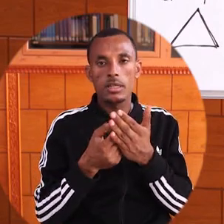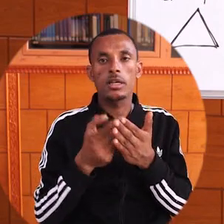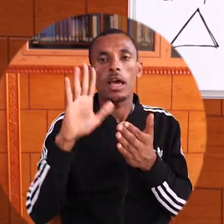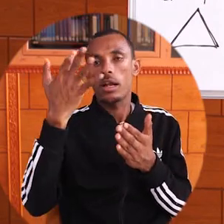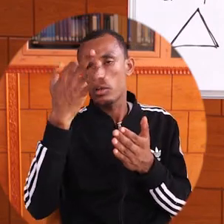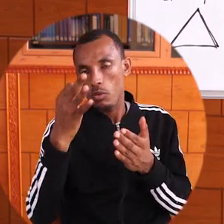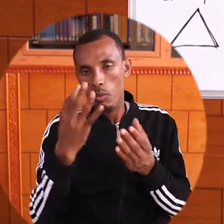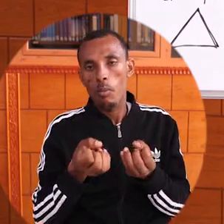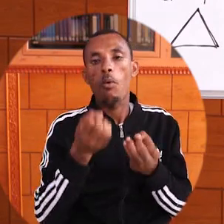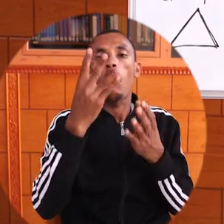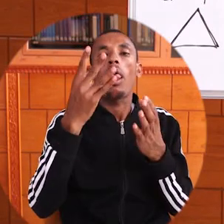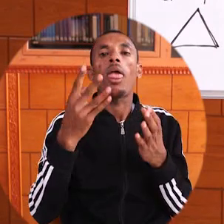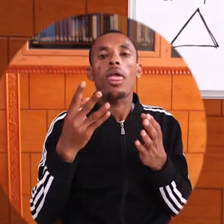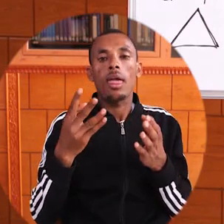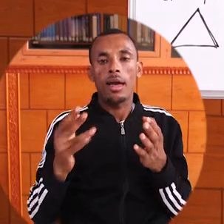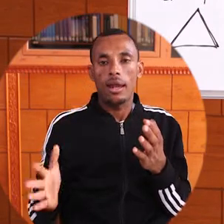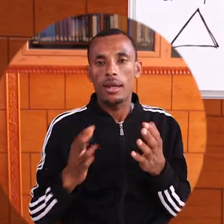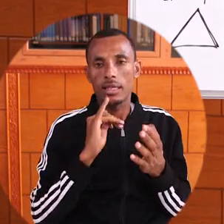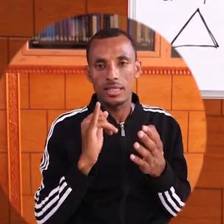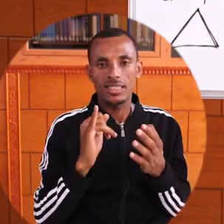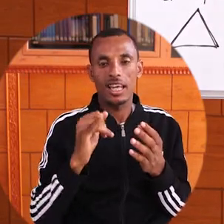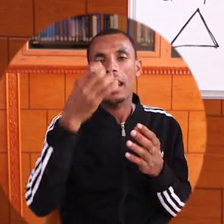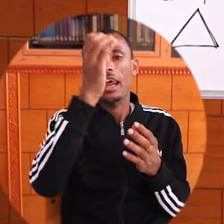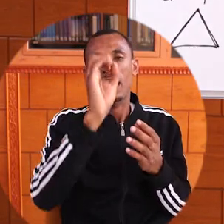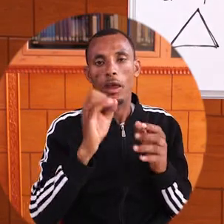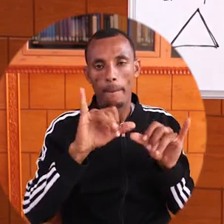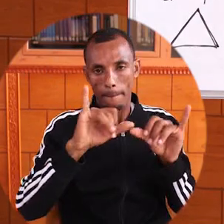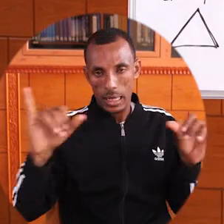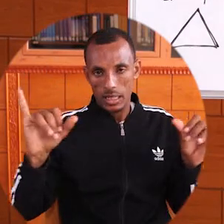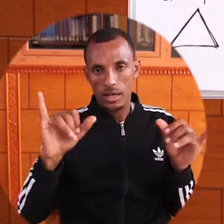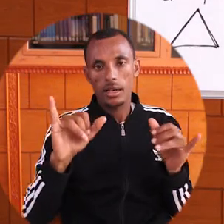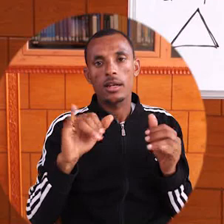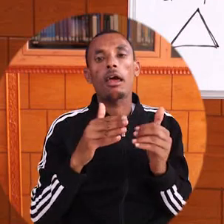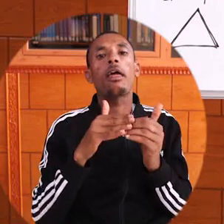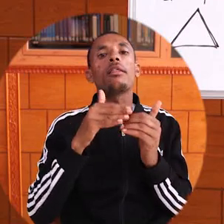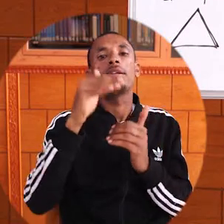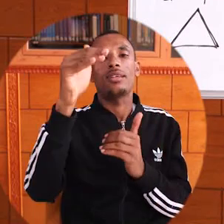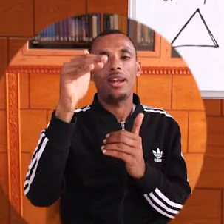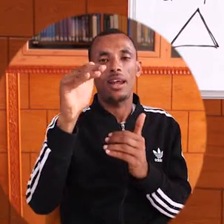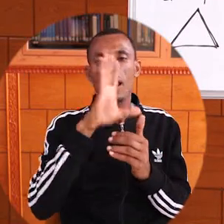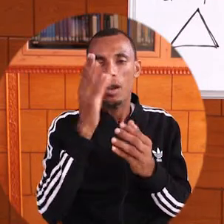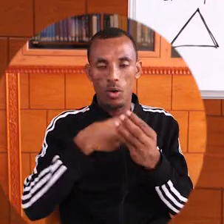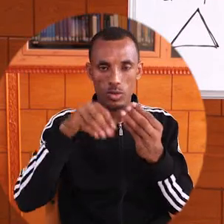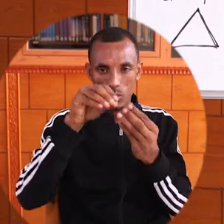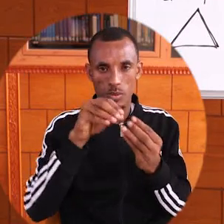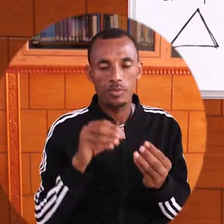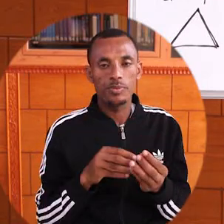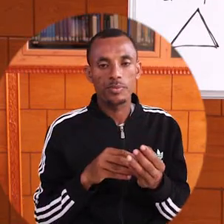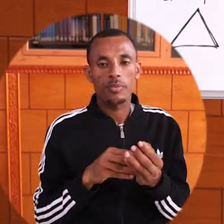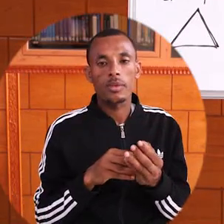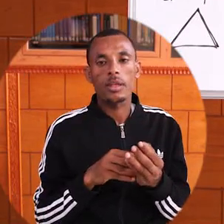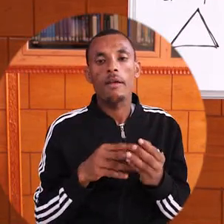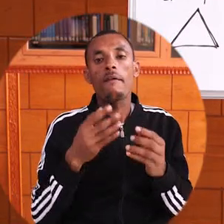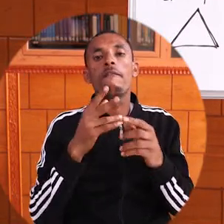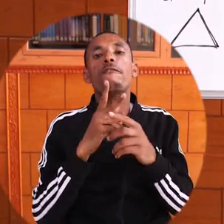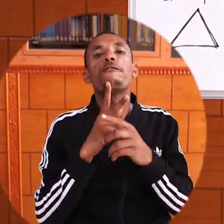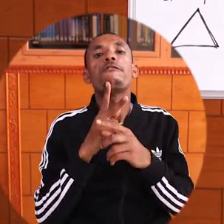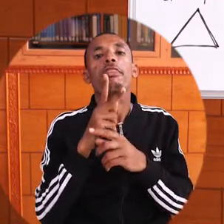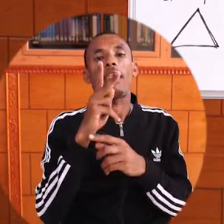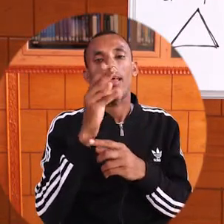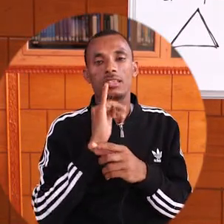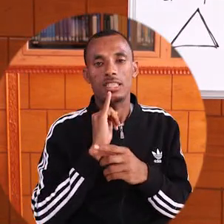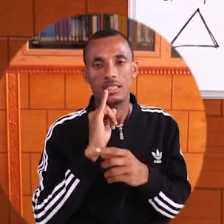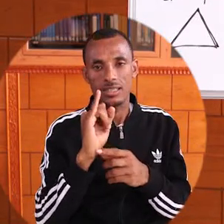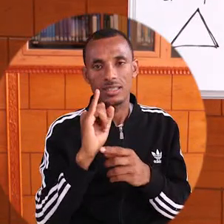of a polygon, a concave polygon, the degree measure is greater than, and also the vertex of the concave polygon